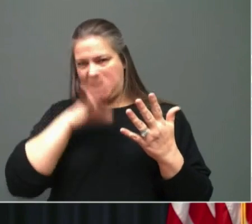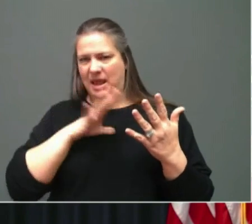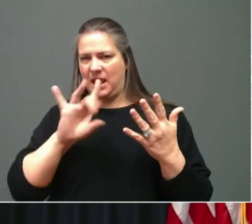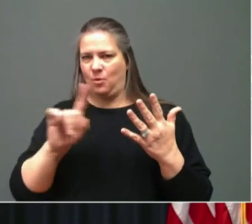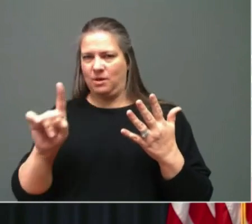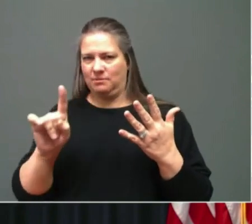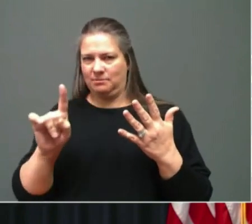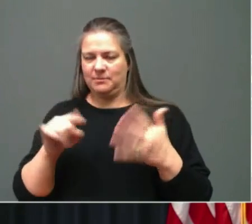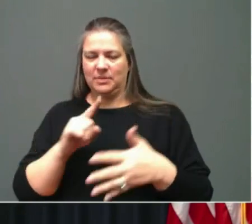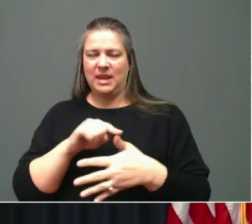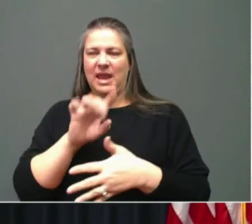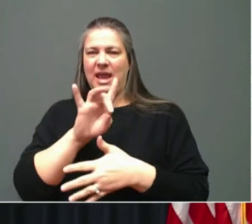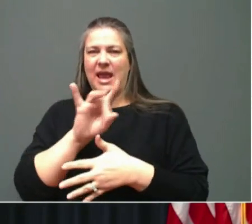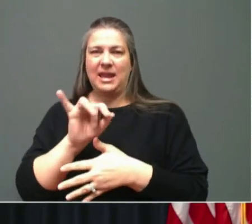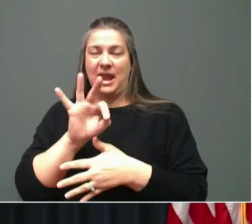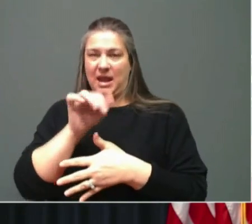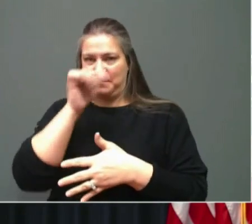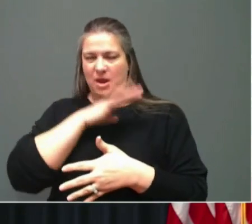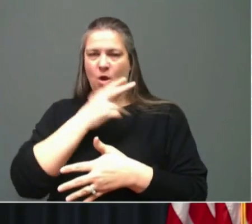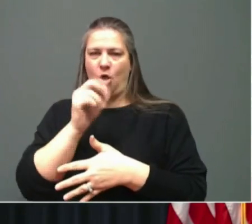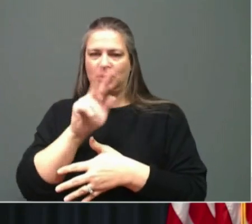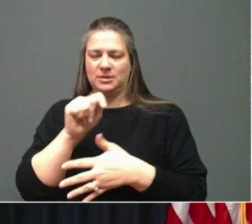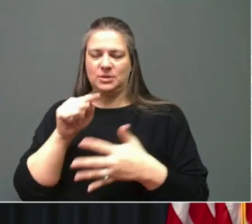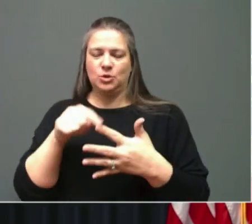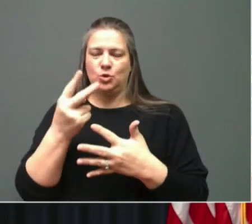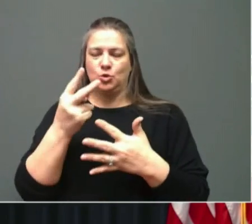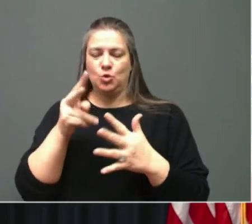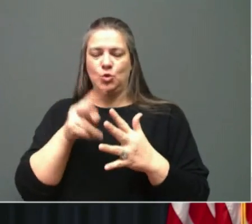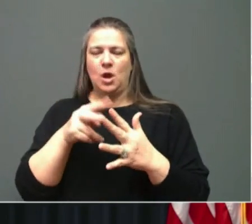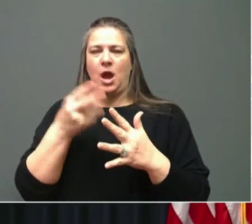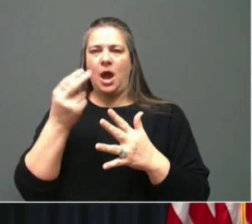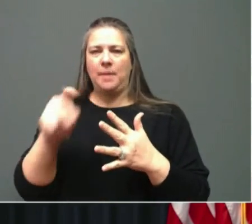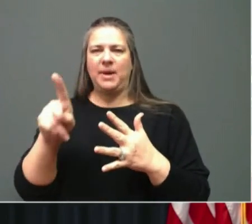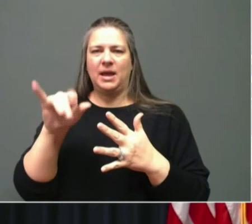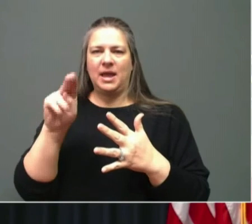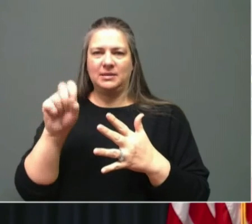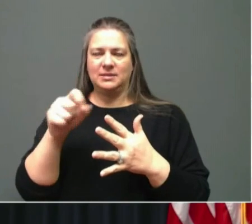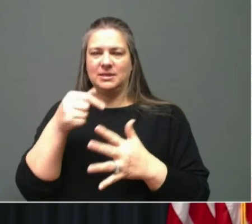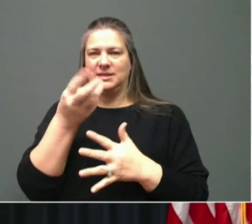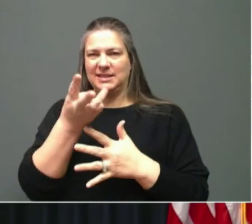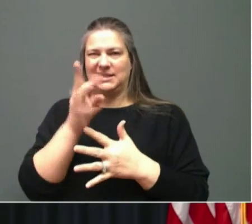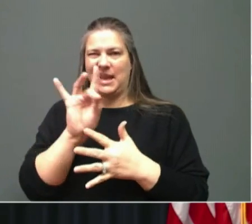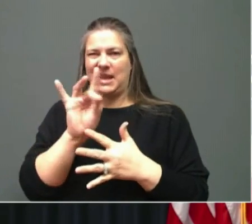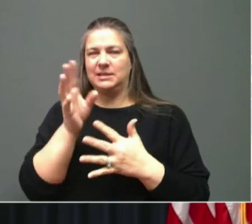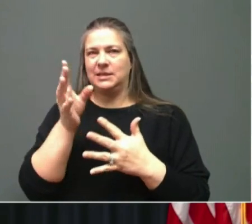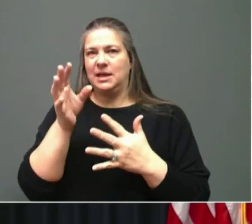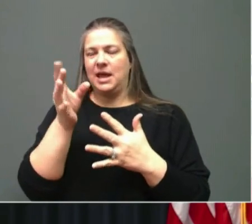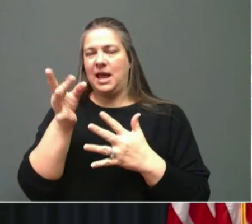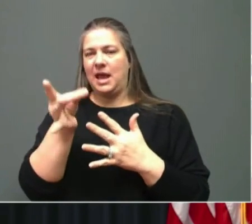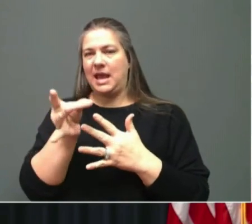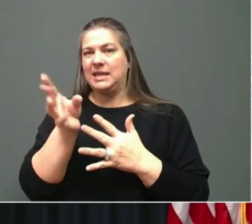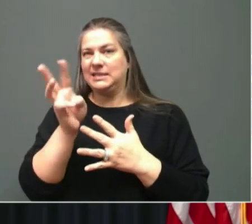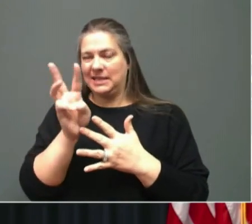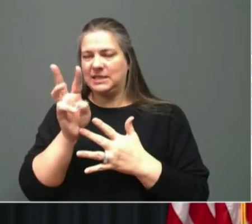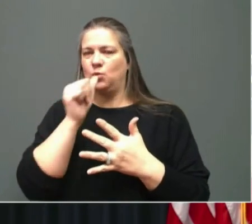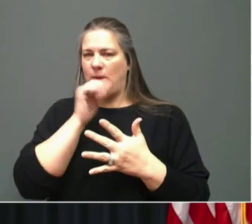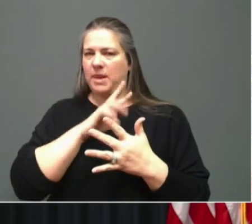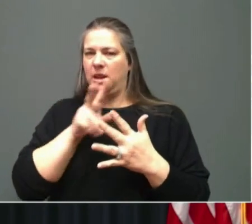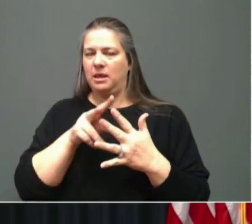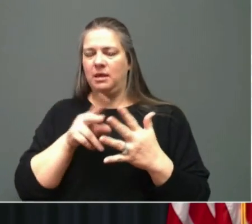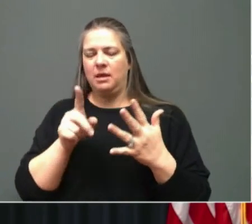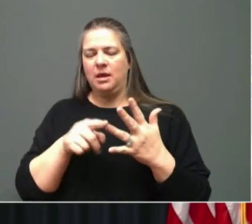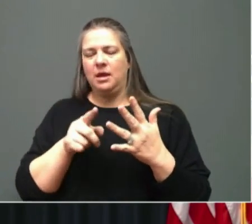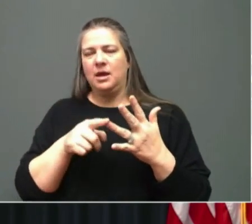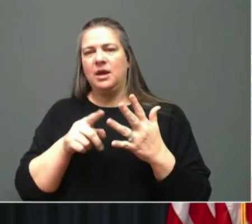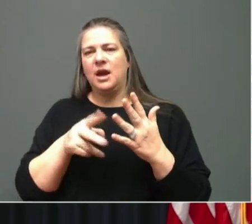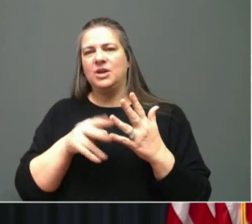89-year-old man from Hart, 2 women from Hopkins County ages 69 and 86. In Jefferson County, 2 women ages